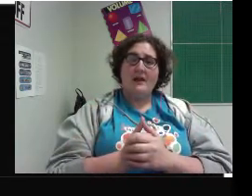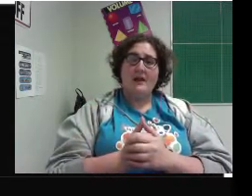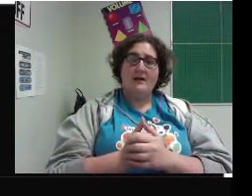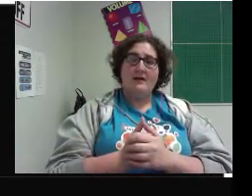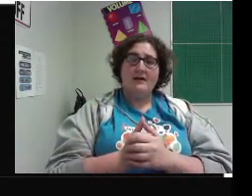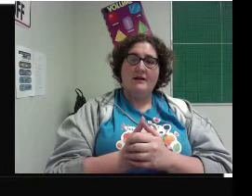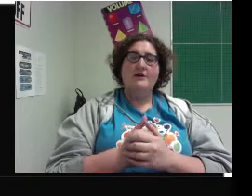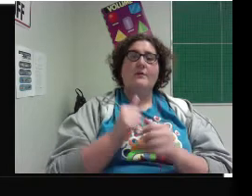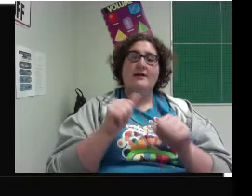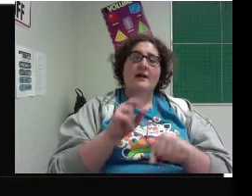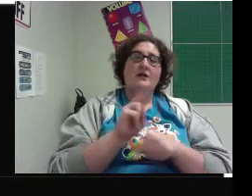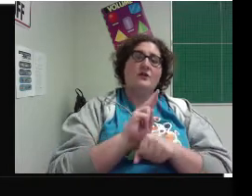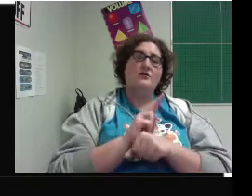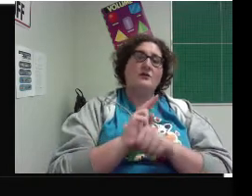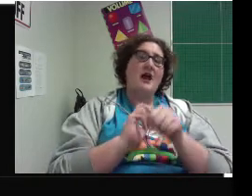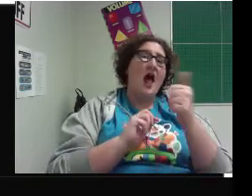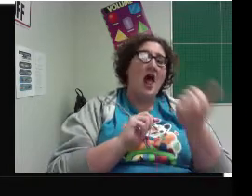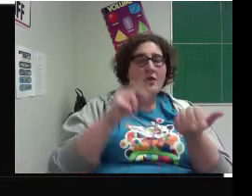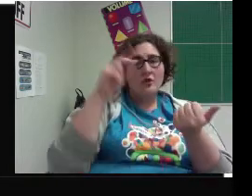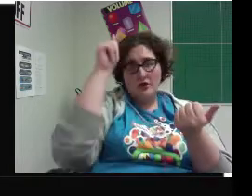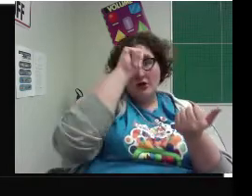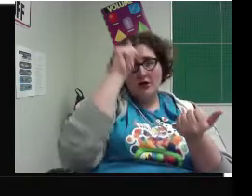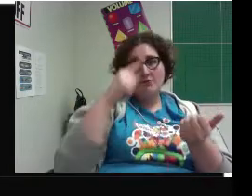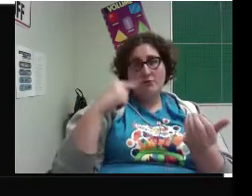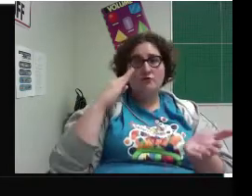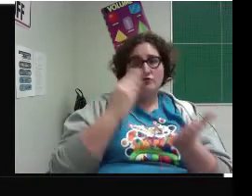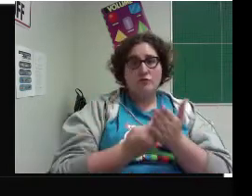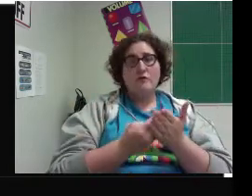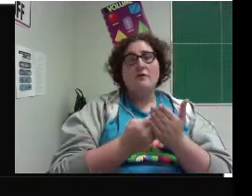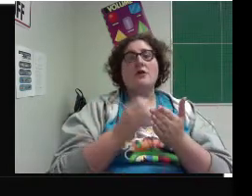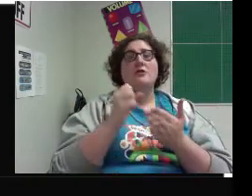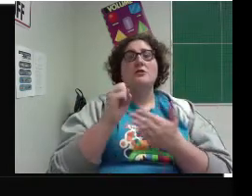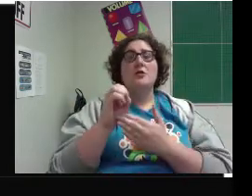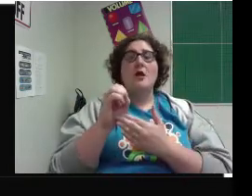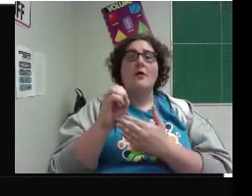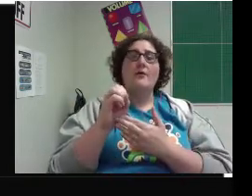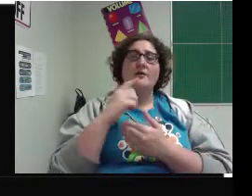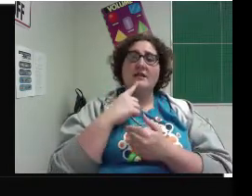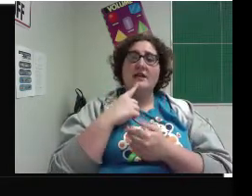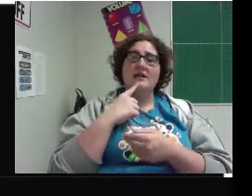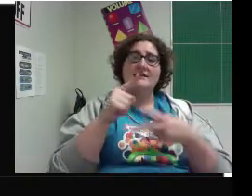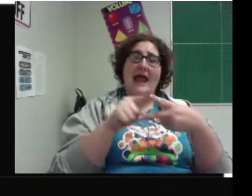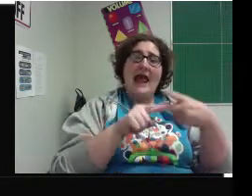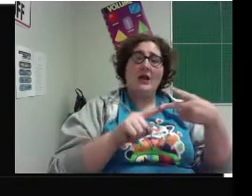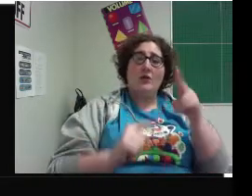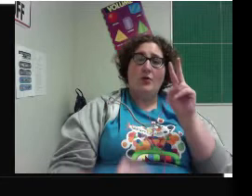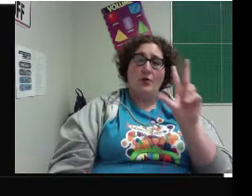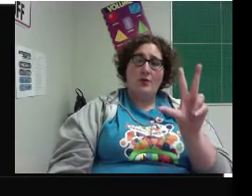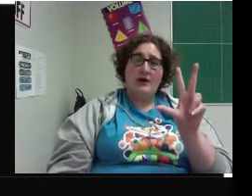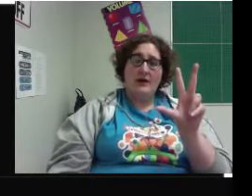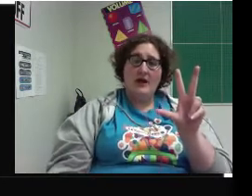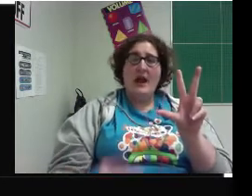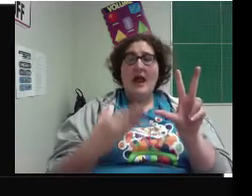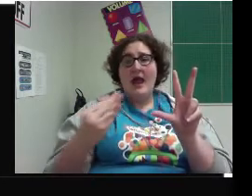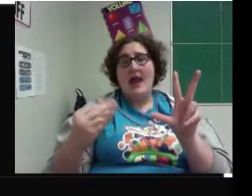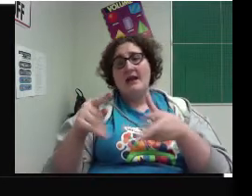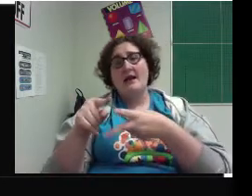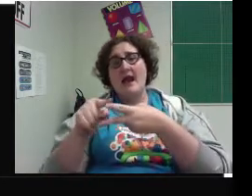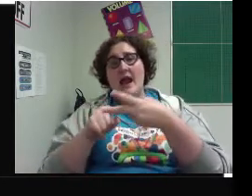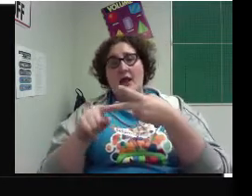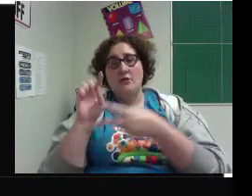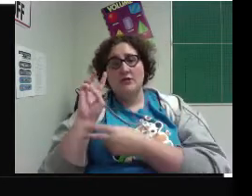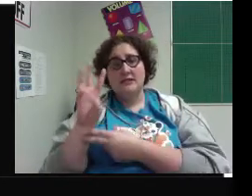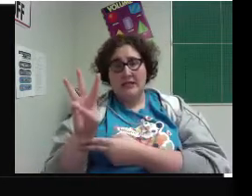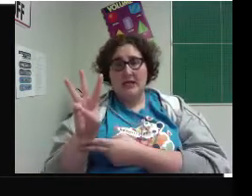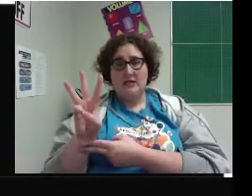angle. Now we can use other theorems to help prove this. So I can say that angle 3 and angle